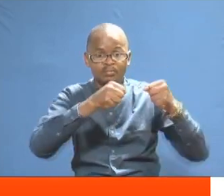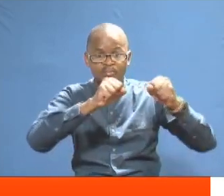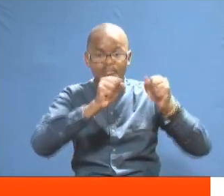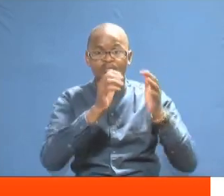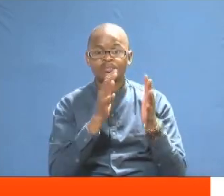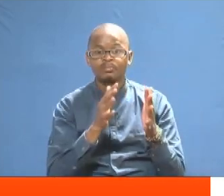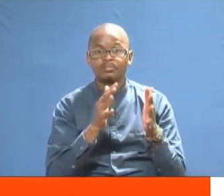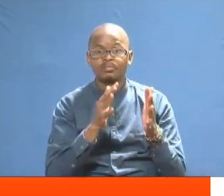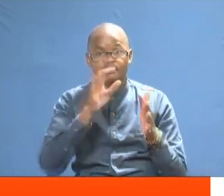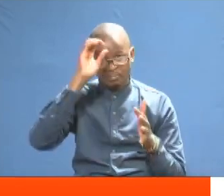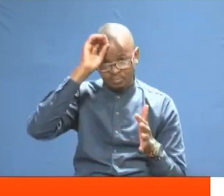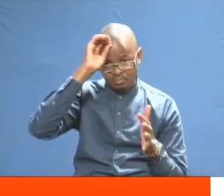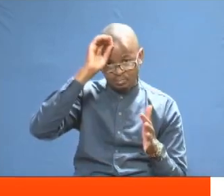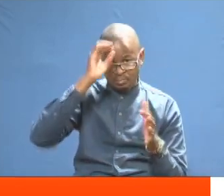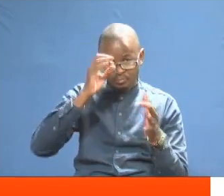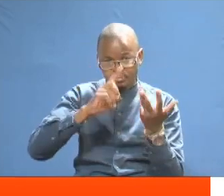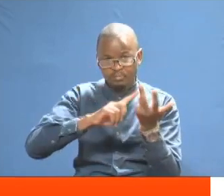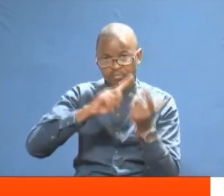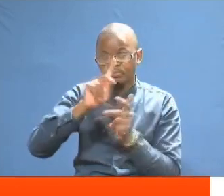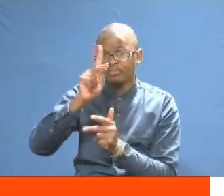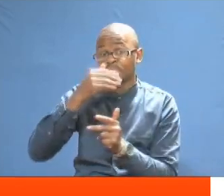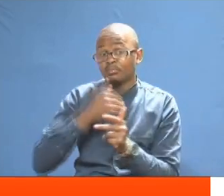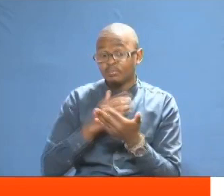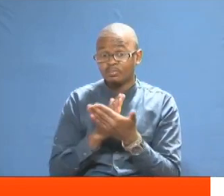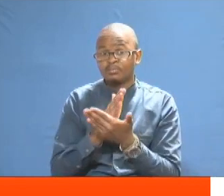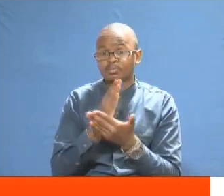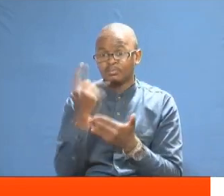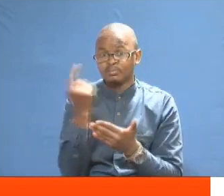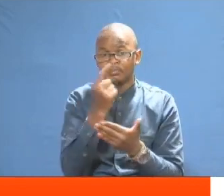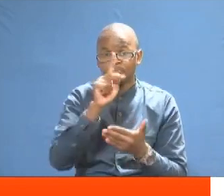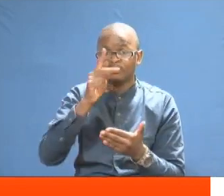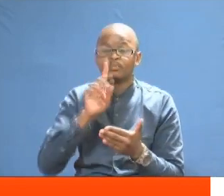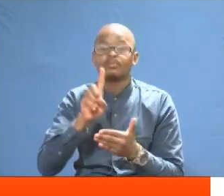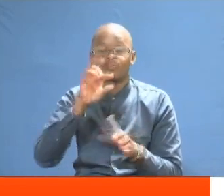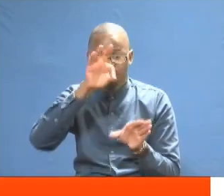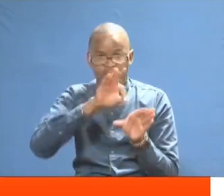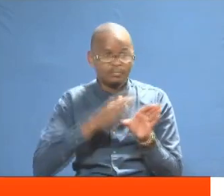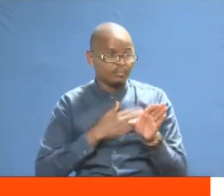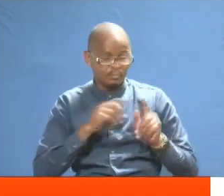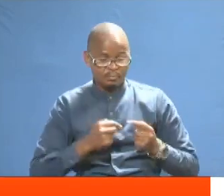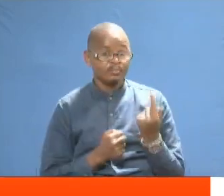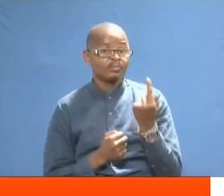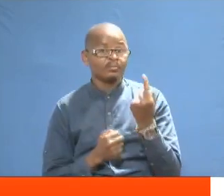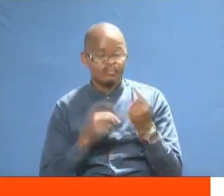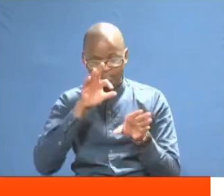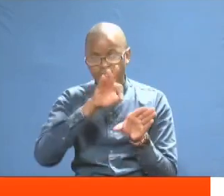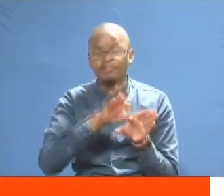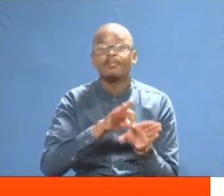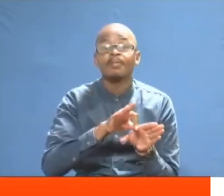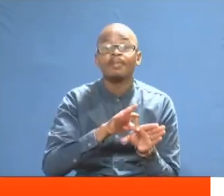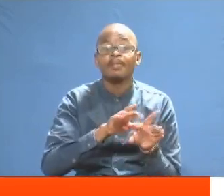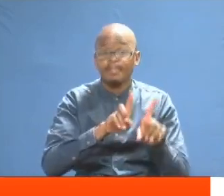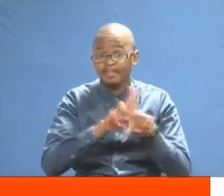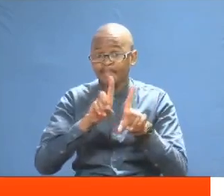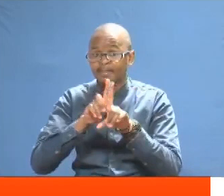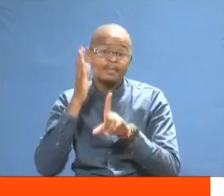individuals, their opinion counts. Because every Kenyan has a right. And every Kenyan, by the way, has one vote. Even myself, as a leader, I have one vote, just like